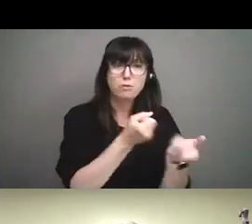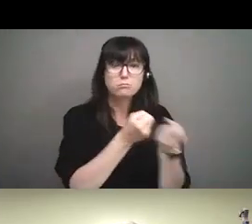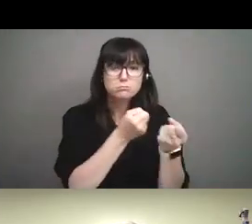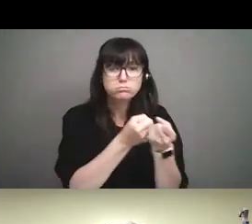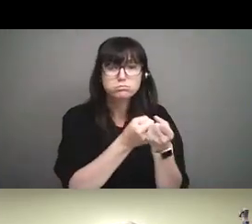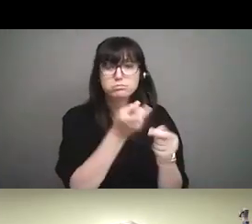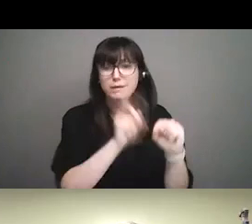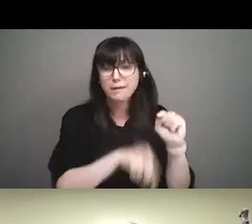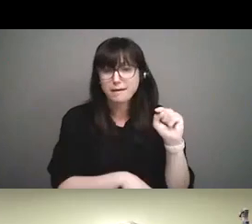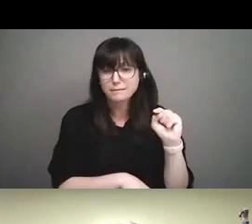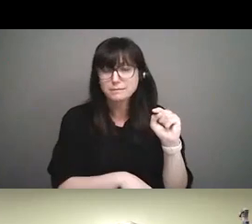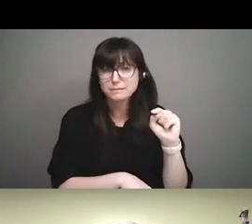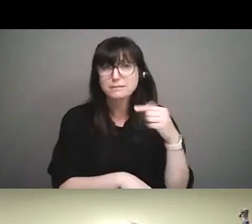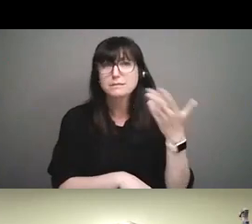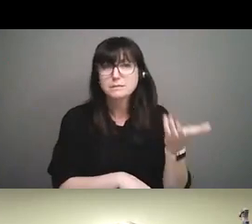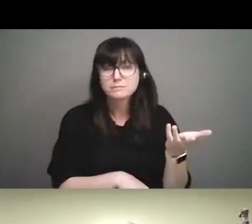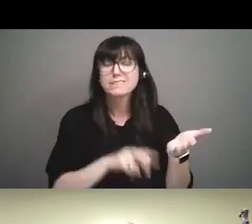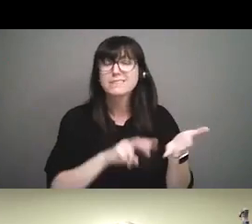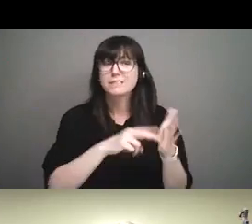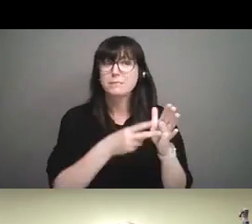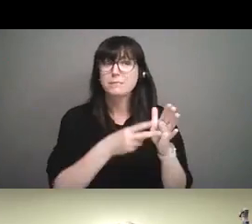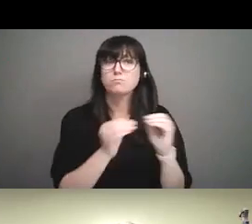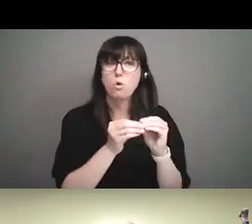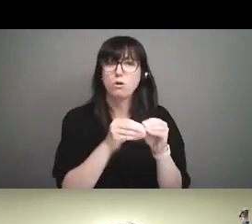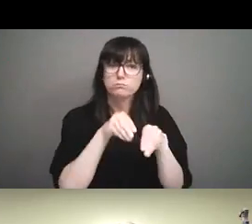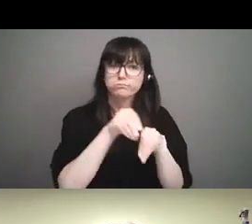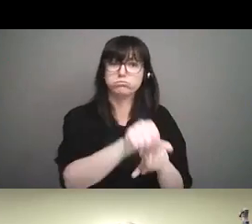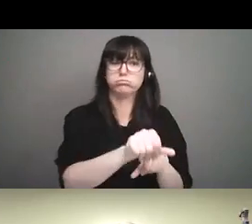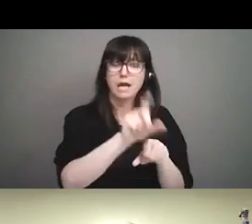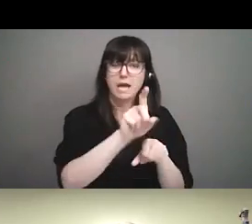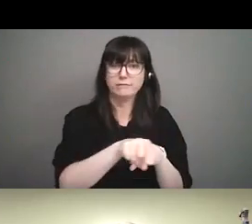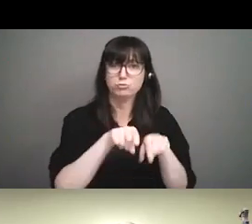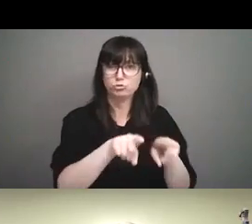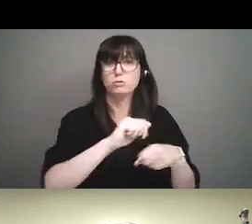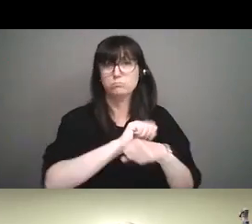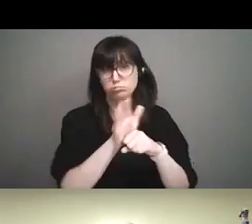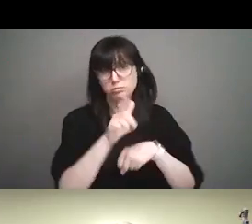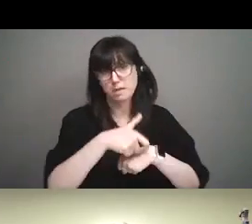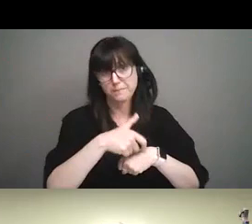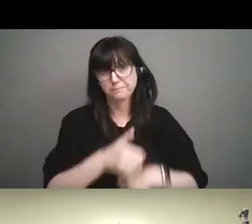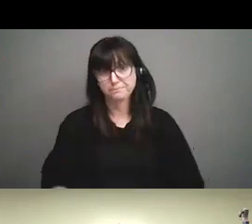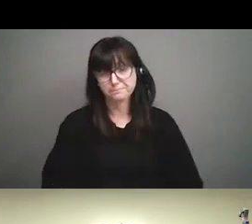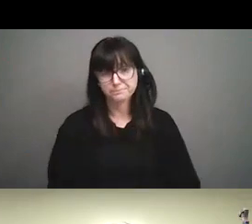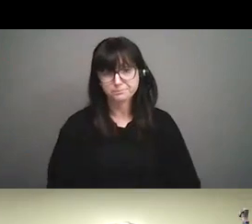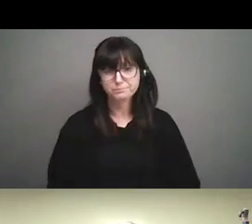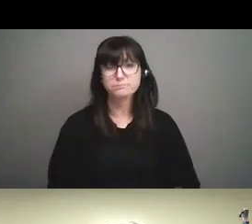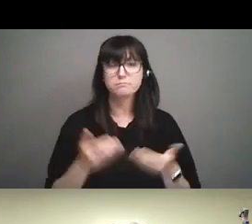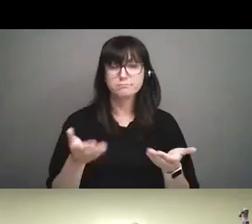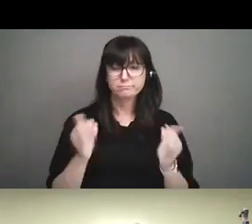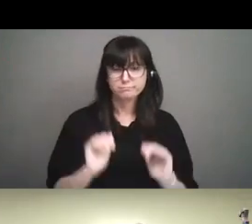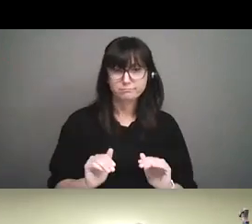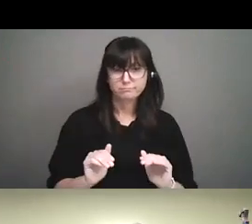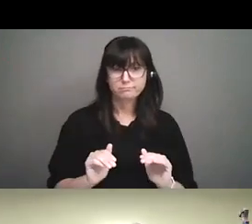relative, means that there are even more financial challenges during this current period. Then there's the